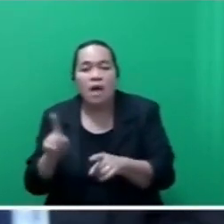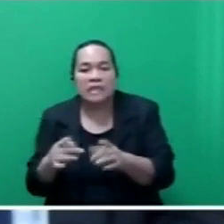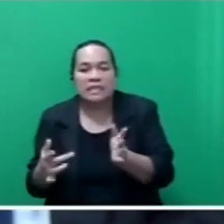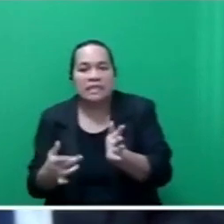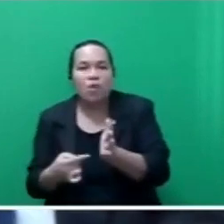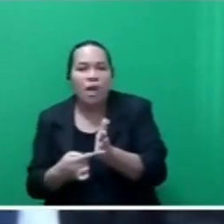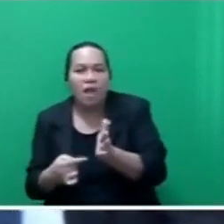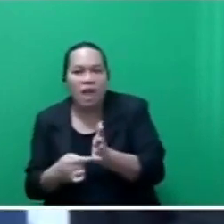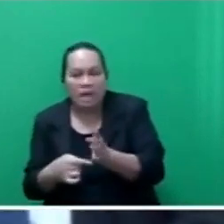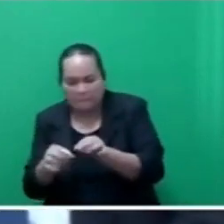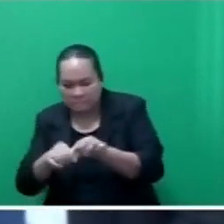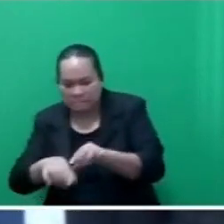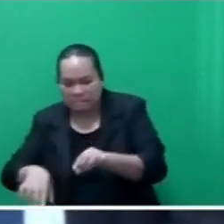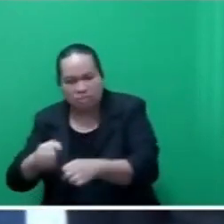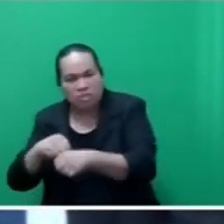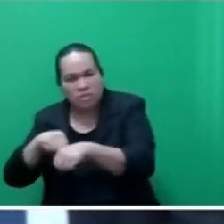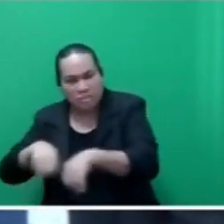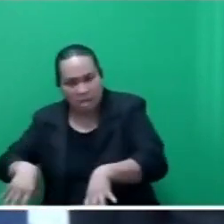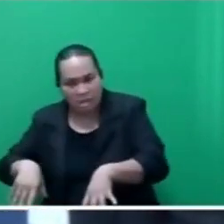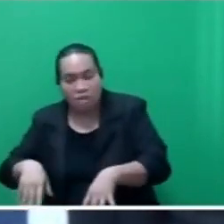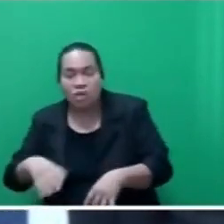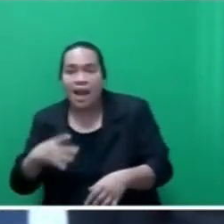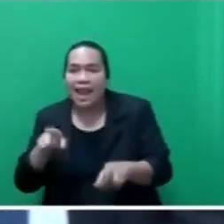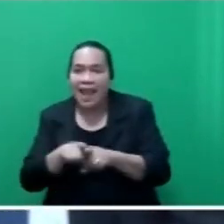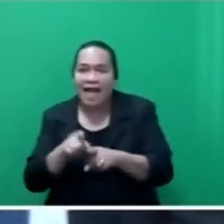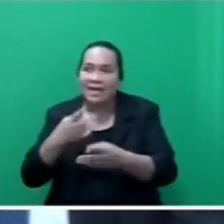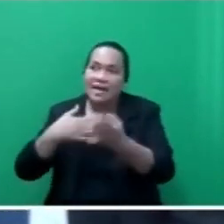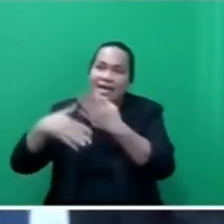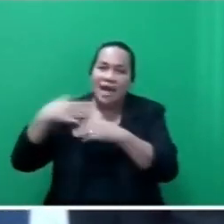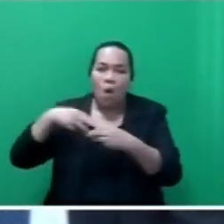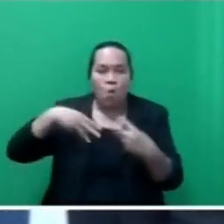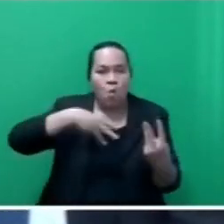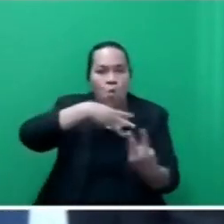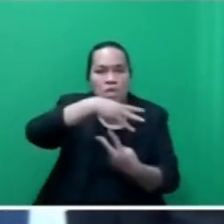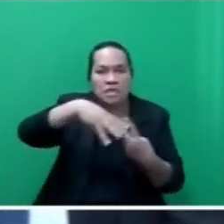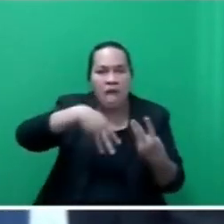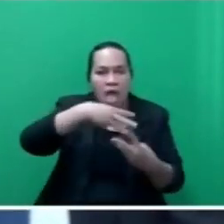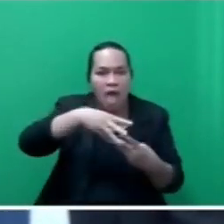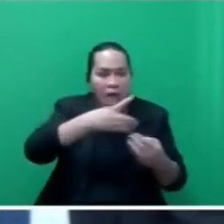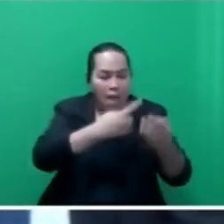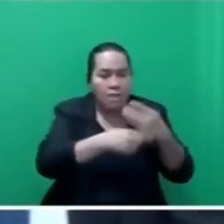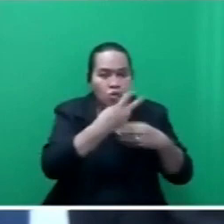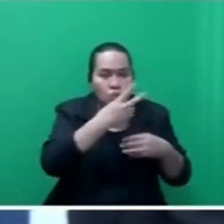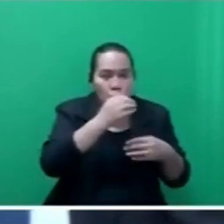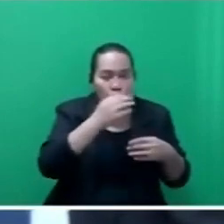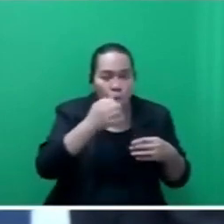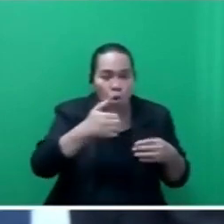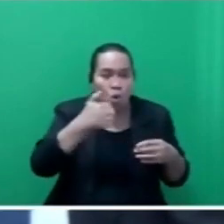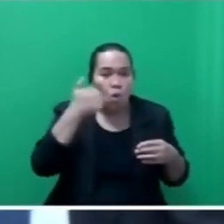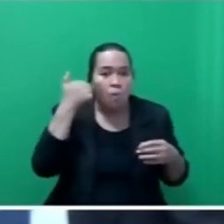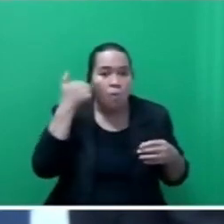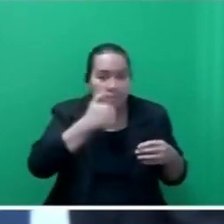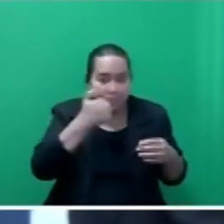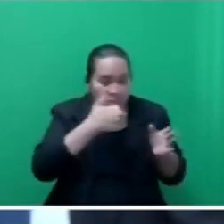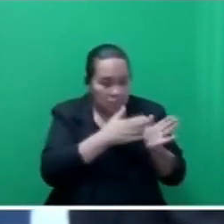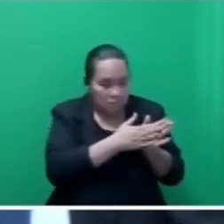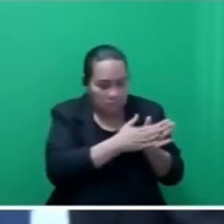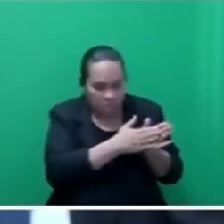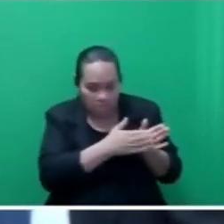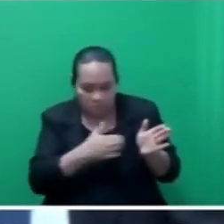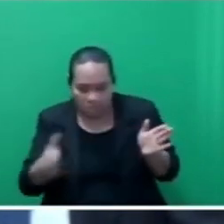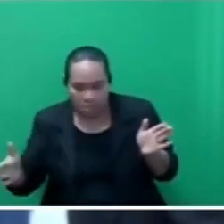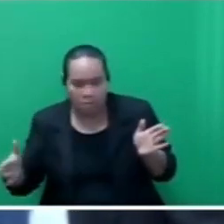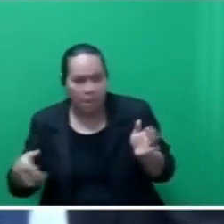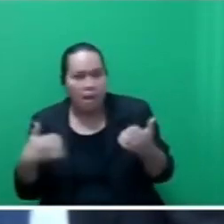significantly. And we've had since Winston 14 severe cyclones. And a lot of them, because of the challenges they had